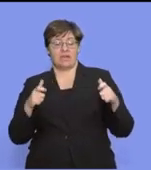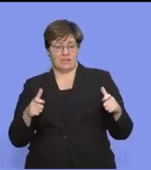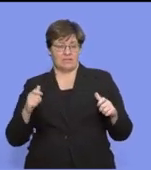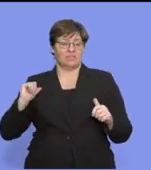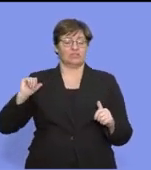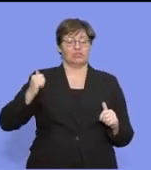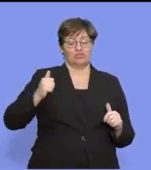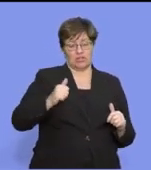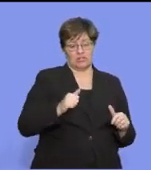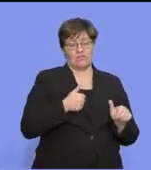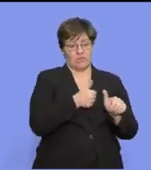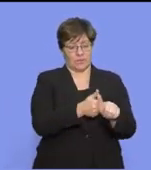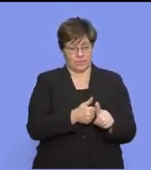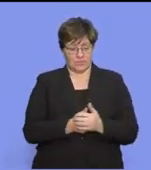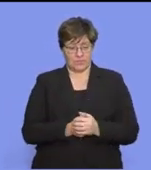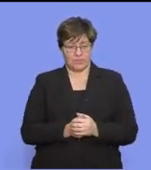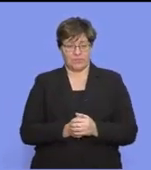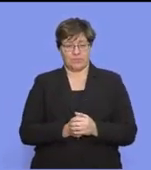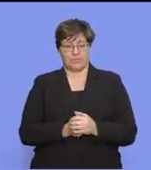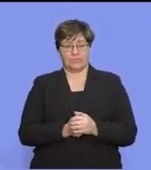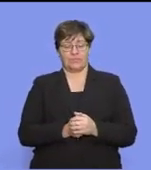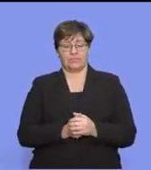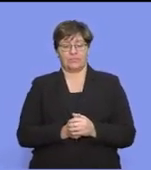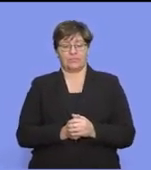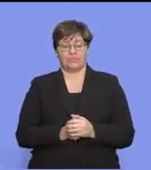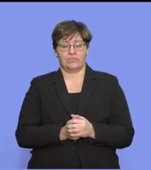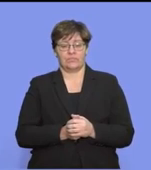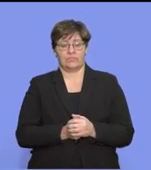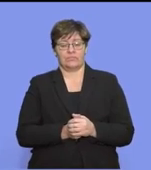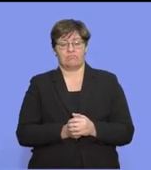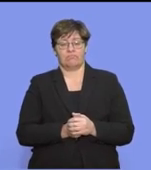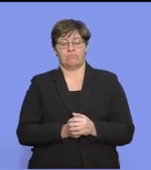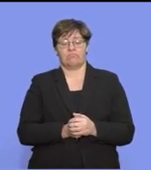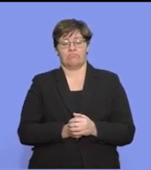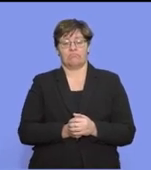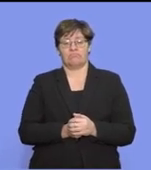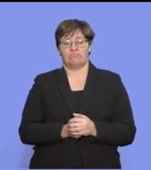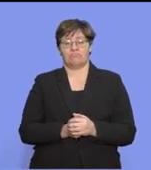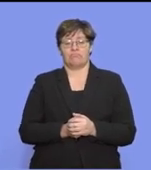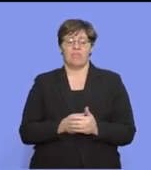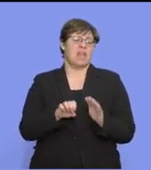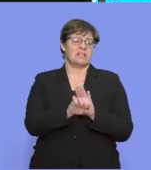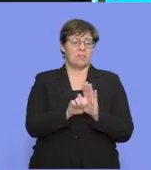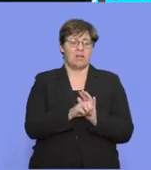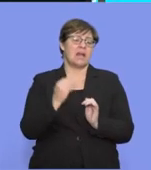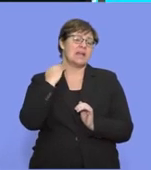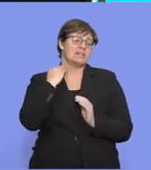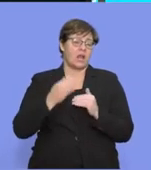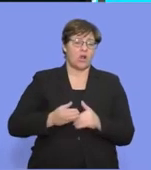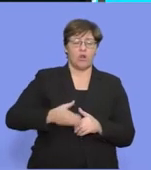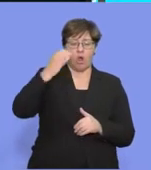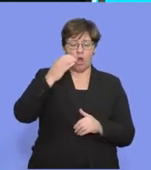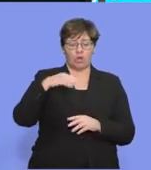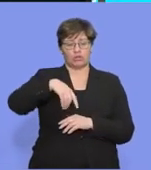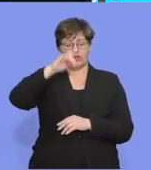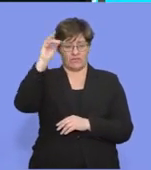following generations. Okay, so for example, the long neck of the